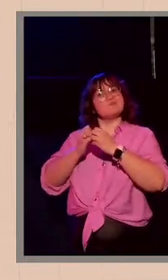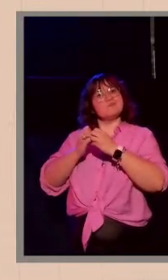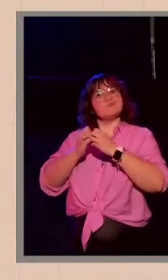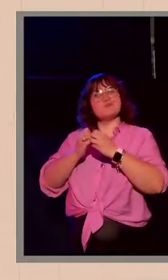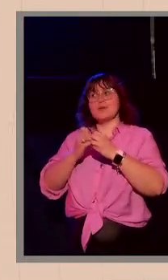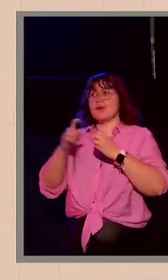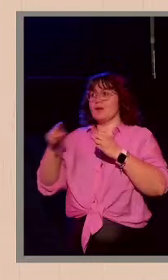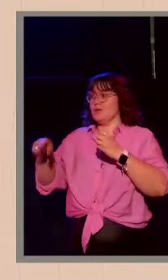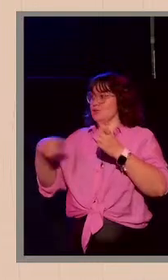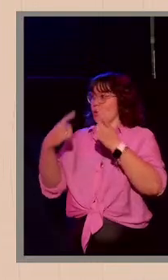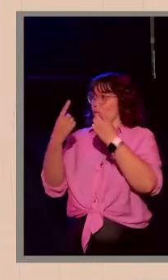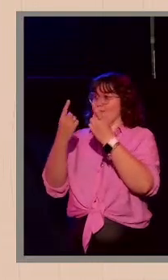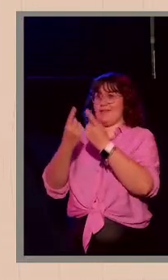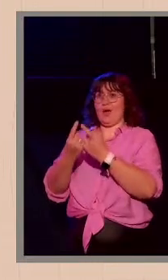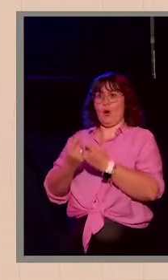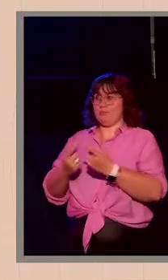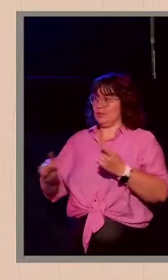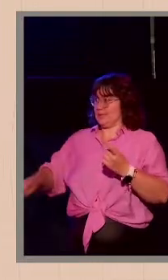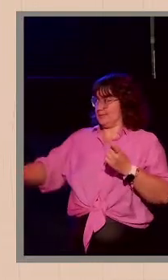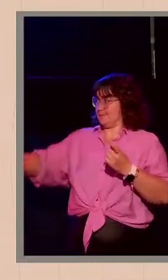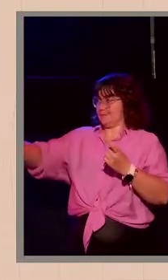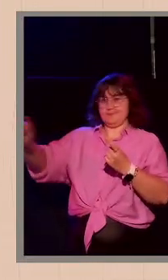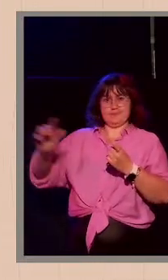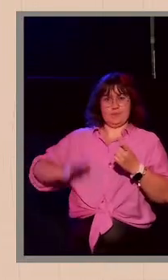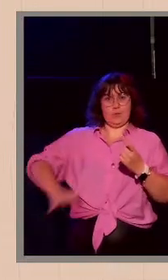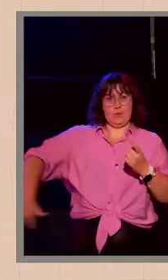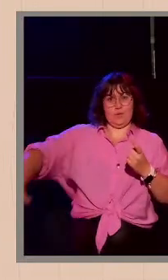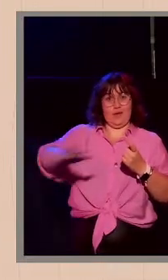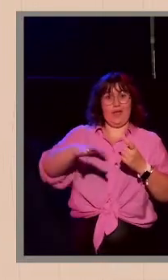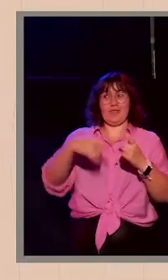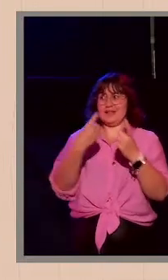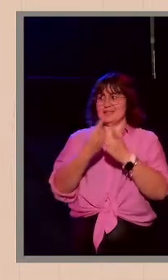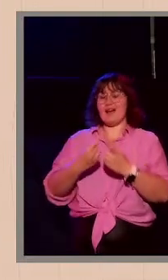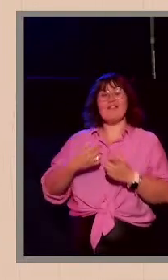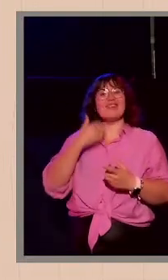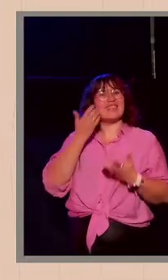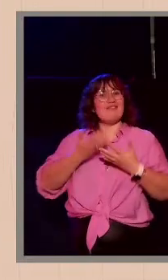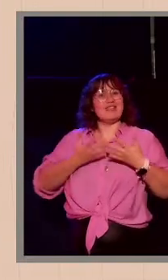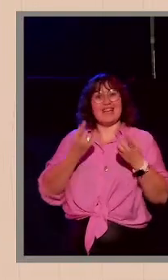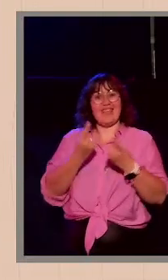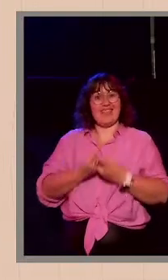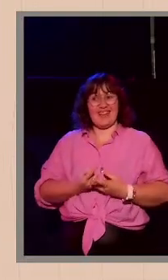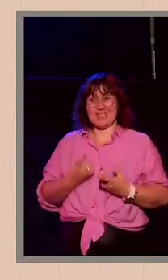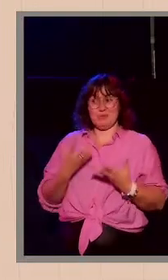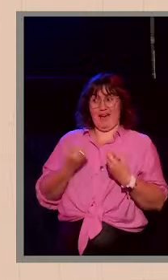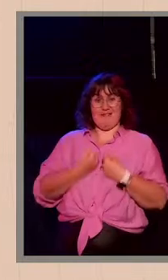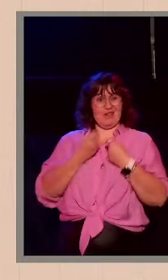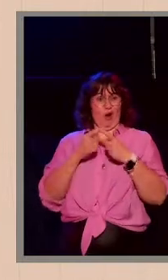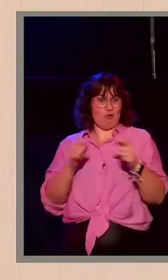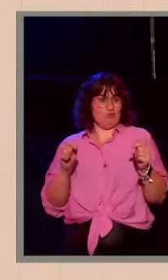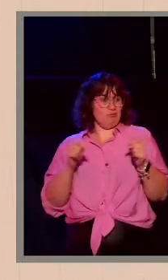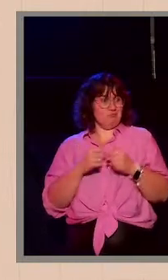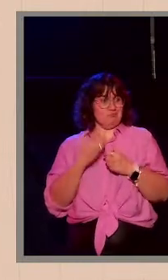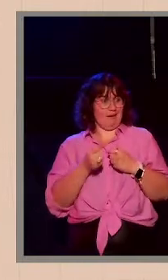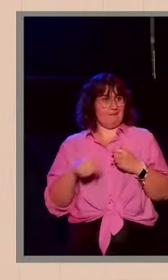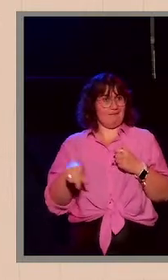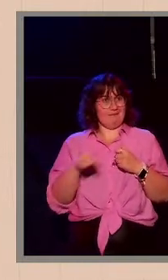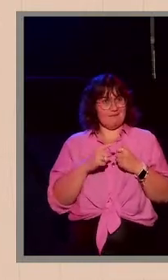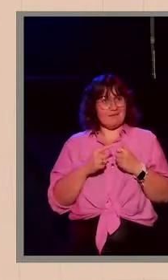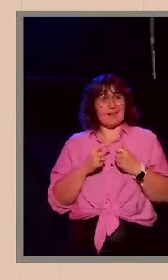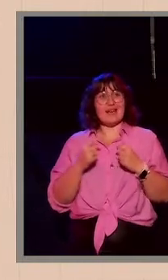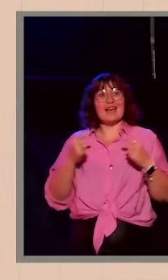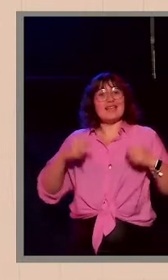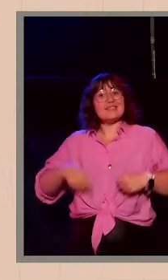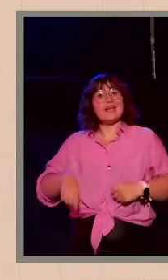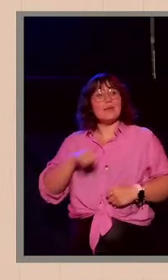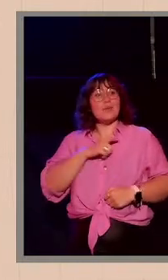The objects that are here, the everyday stuff that we've had in the room, is here